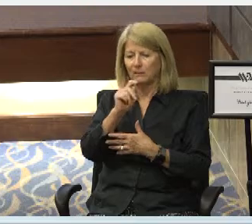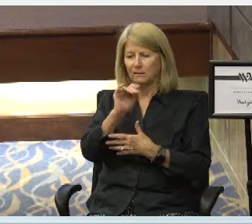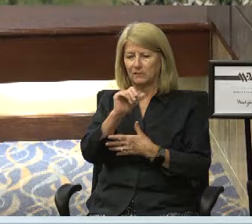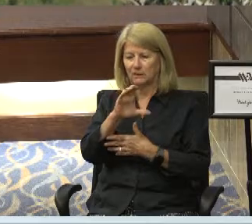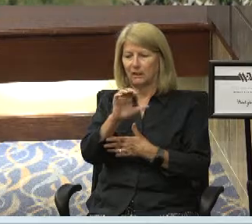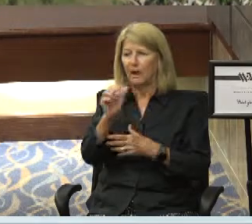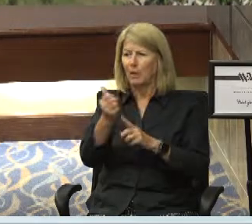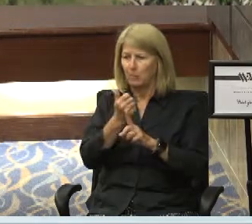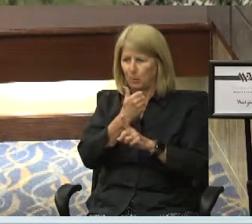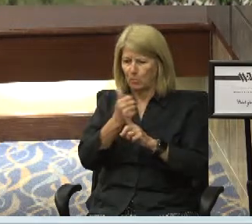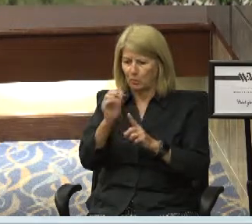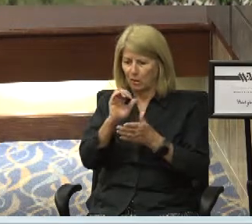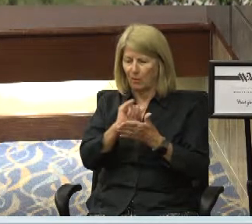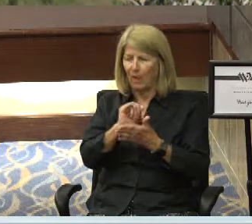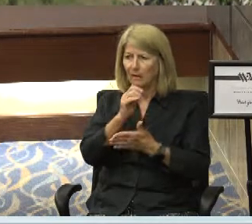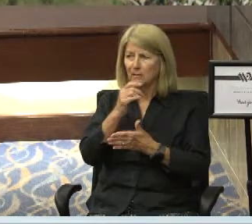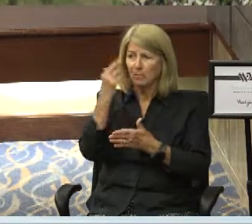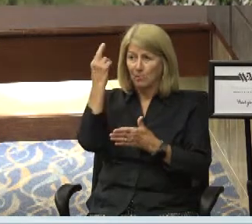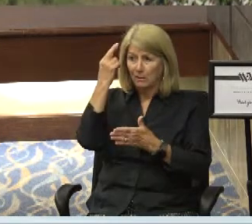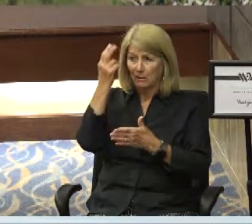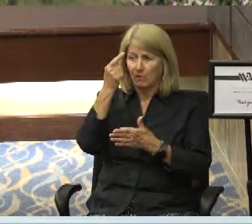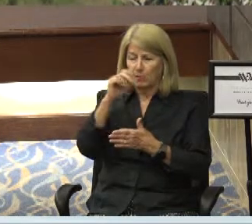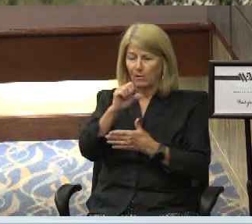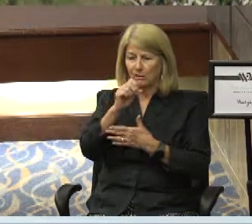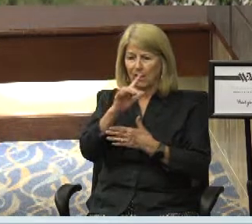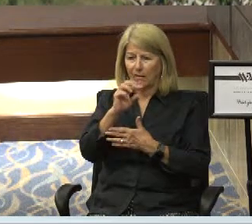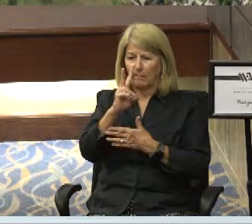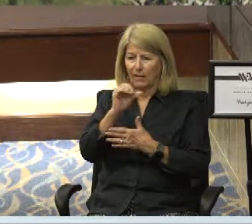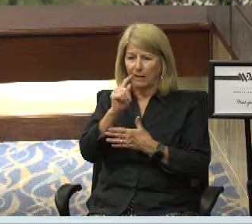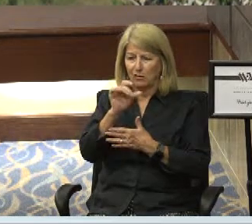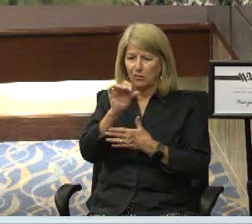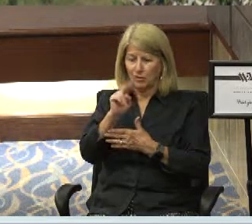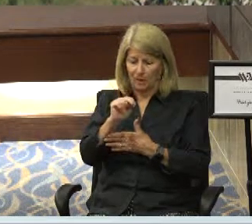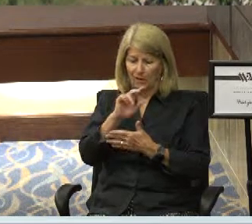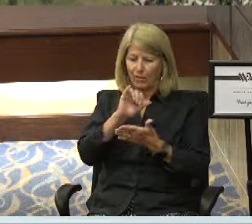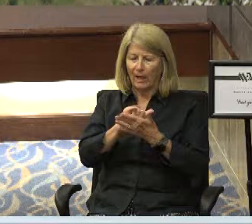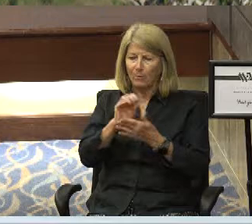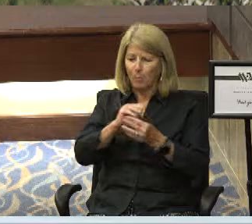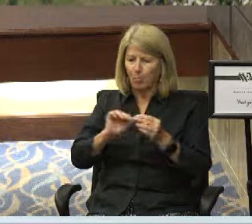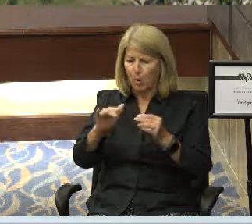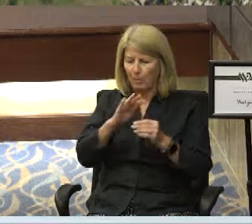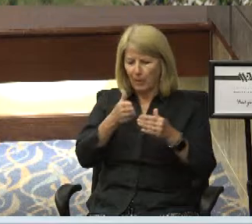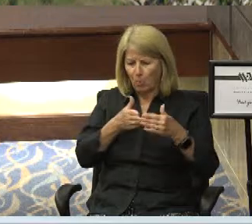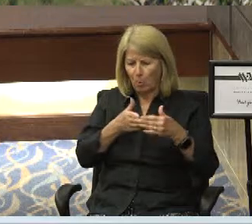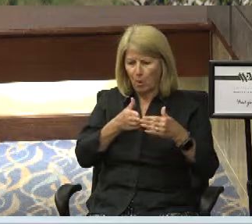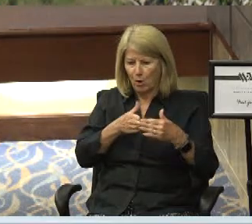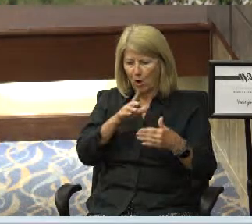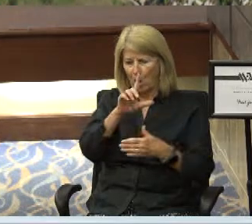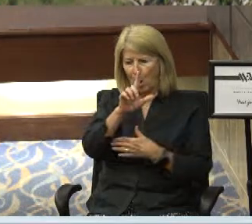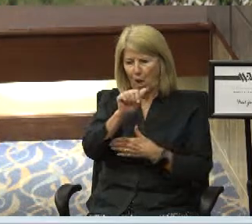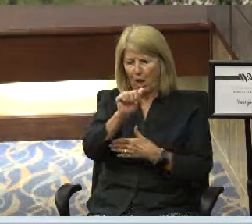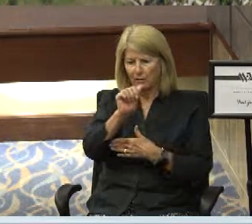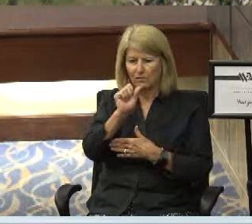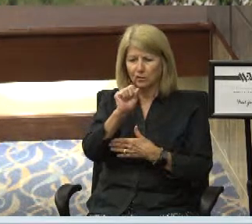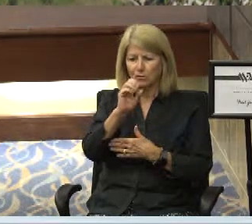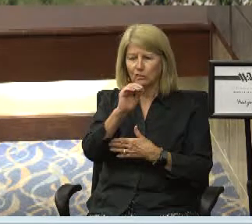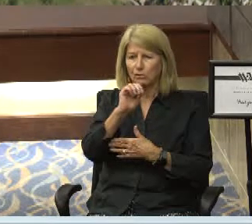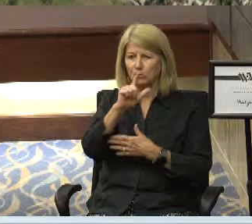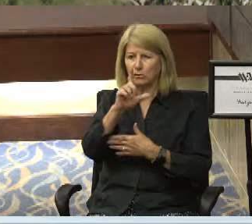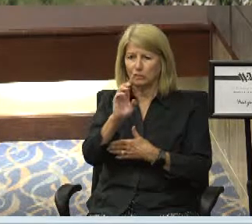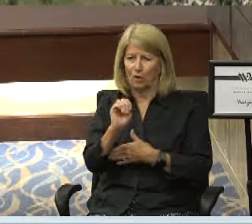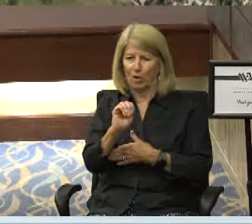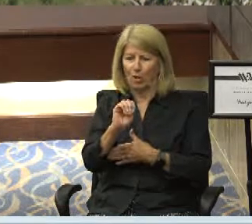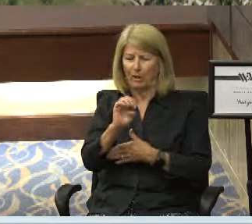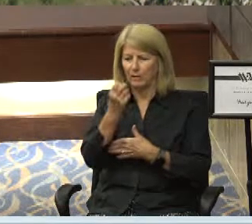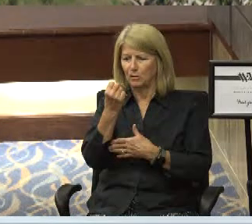Army's request. So this property is at the corner of LaSalle and 12th Street. It